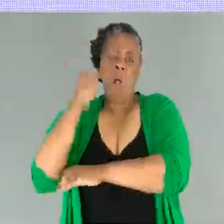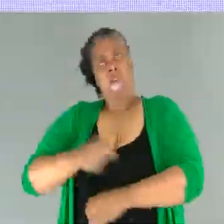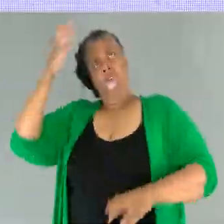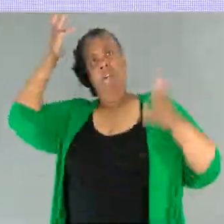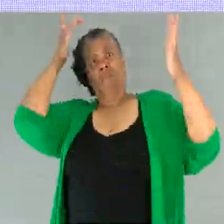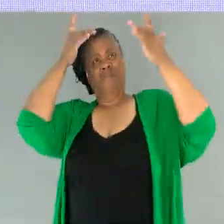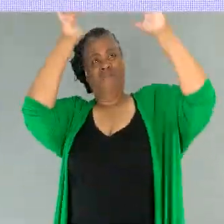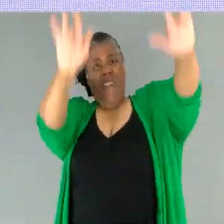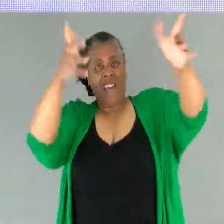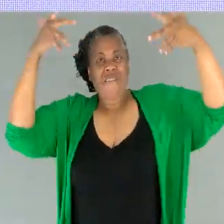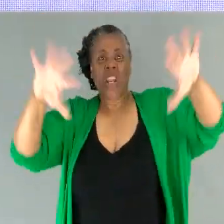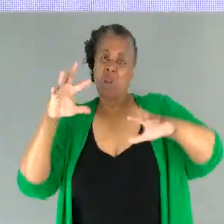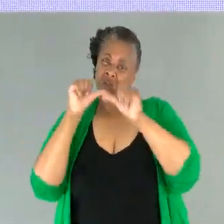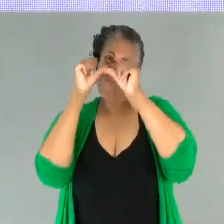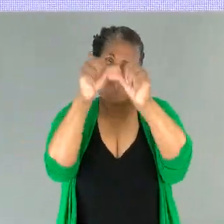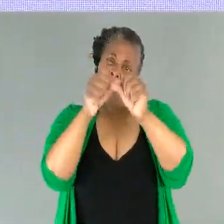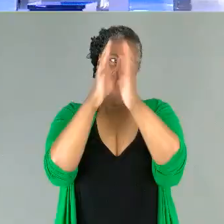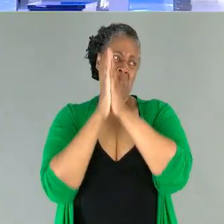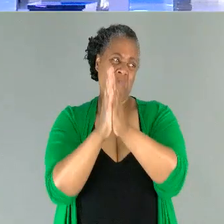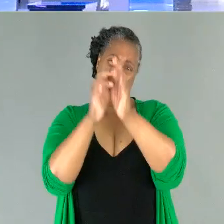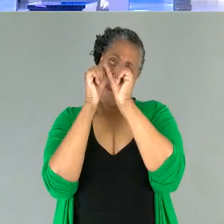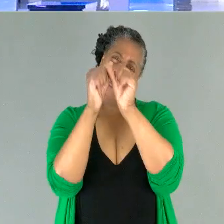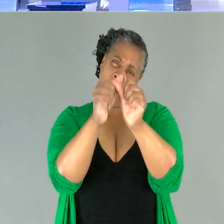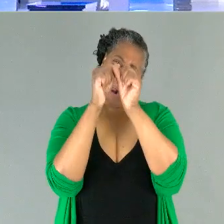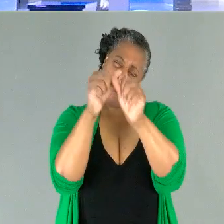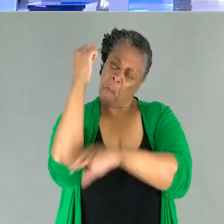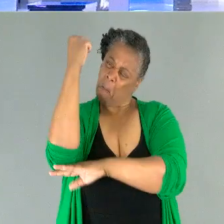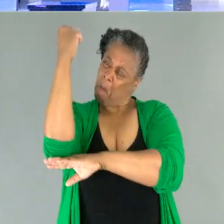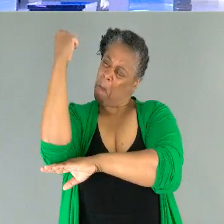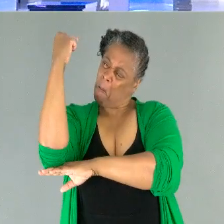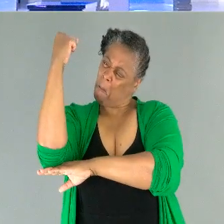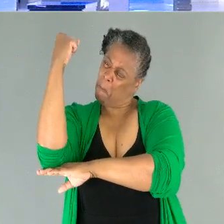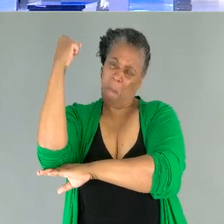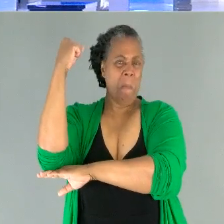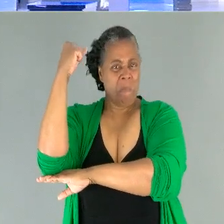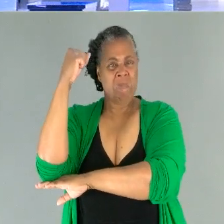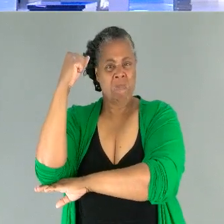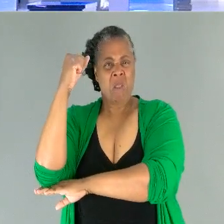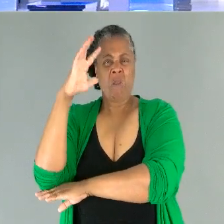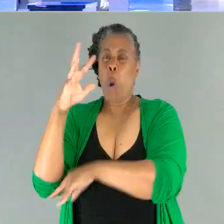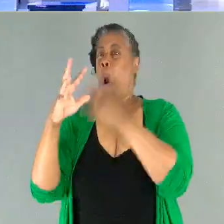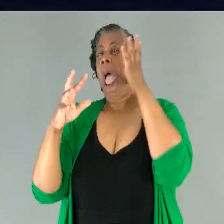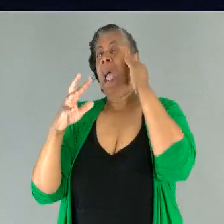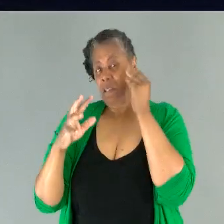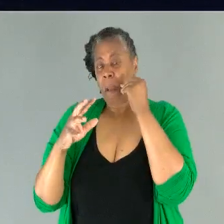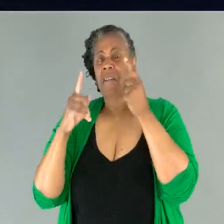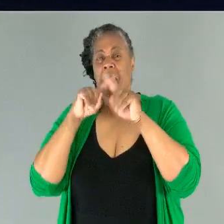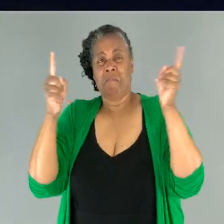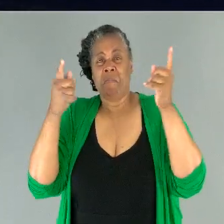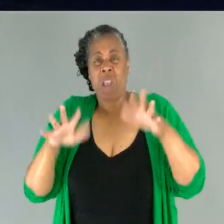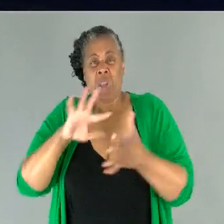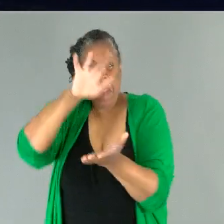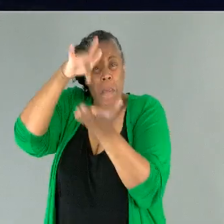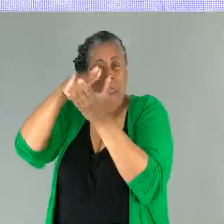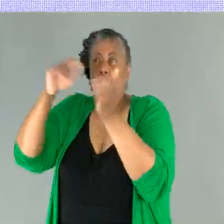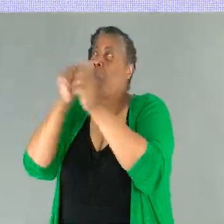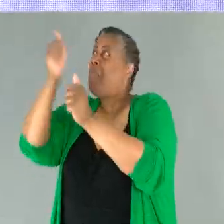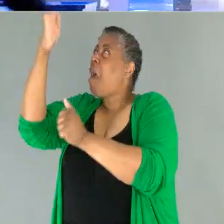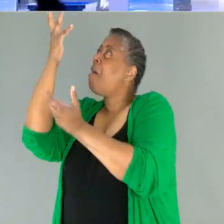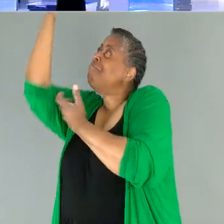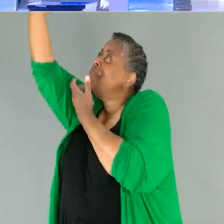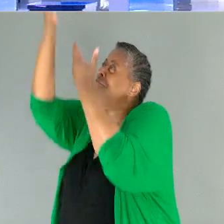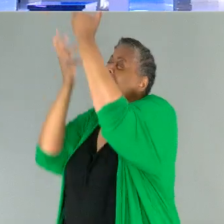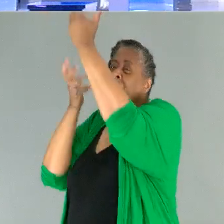towel. Don't stop praying until you see what you heard. You're in the middle seat. It's